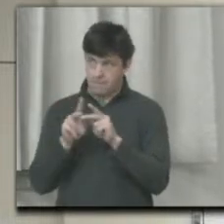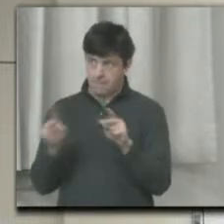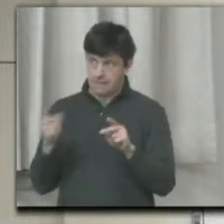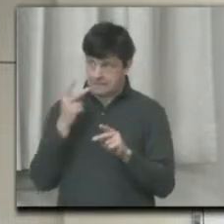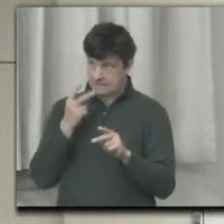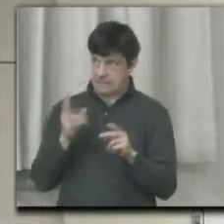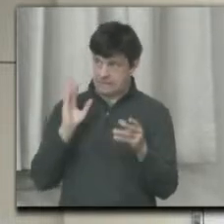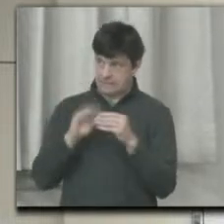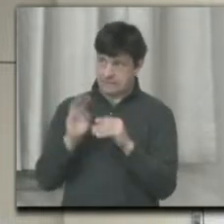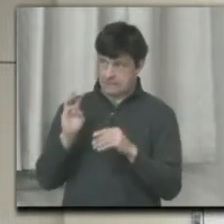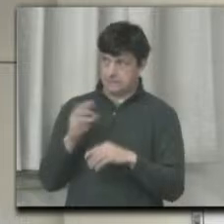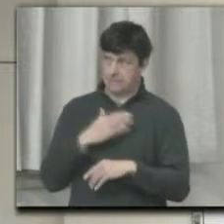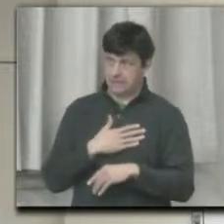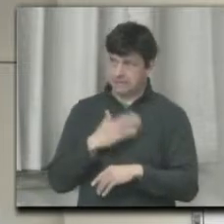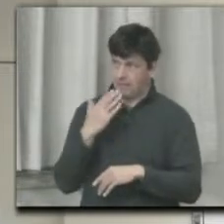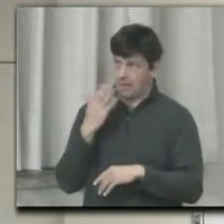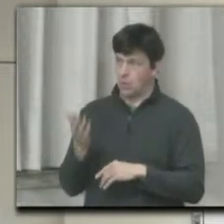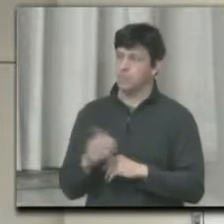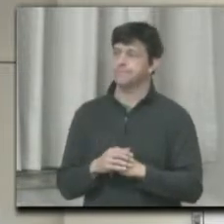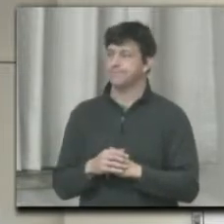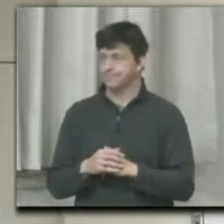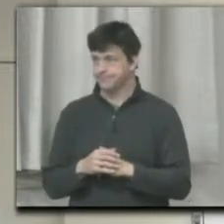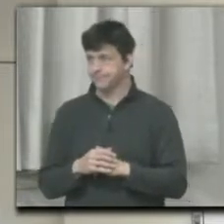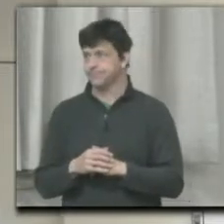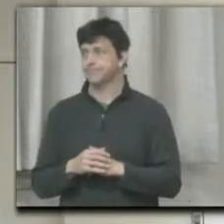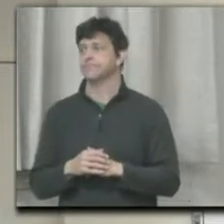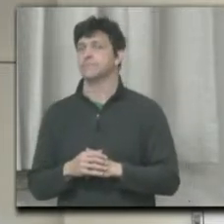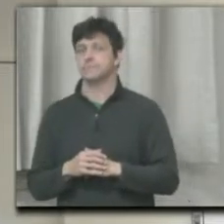see 6, please? Thank you.